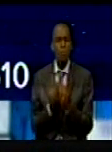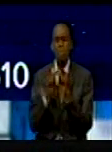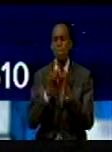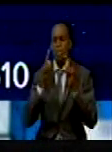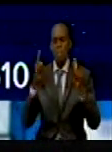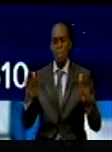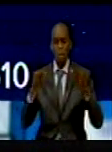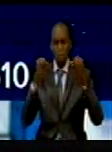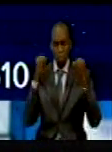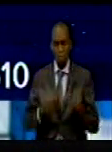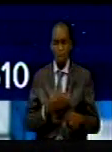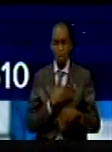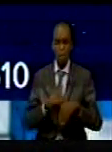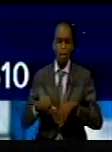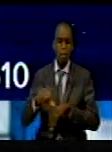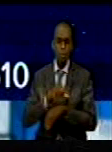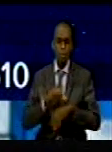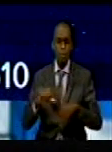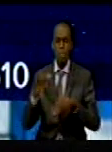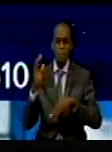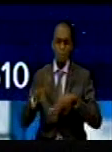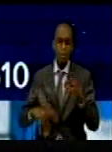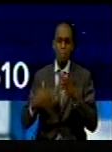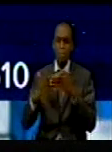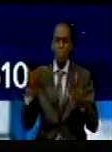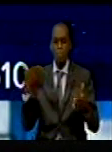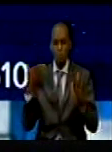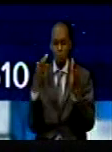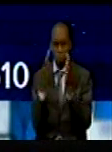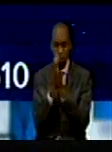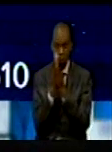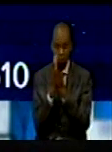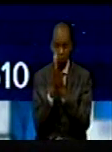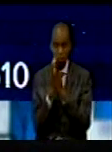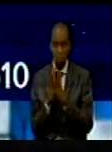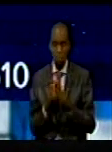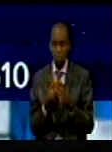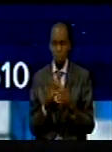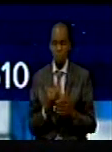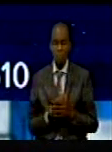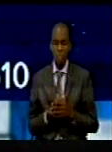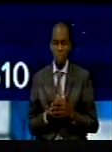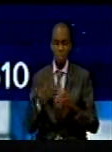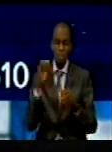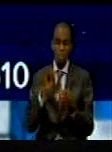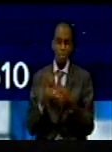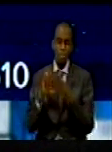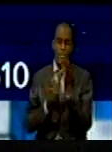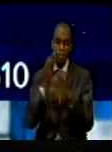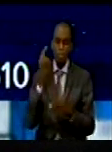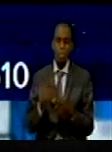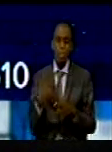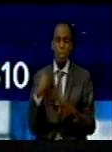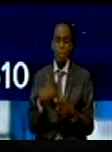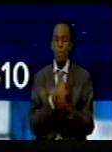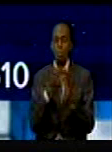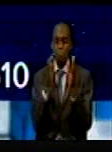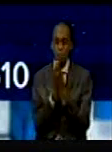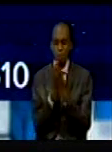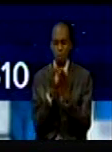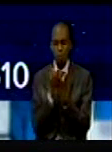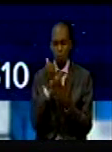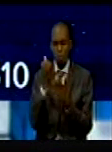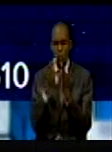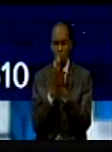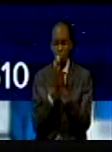do much more than before. Pray. In Jesus' name we pray.